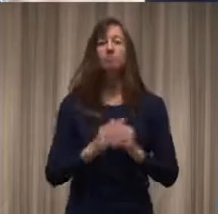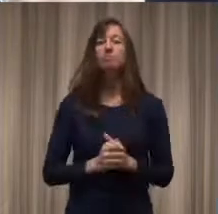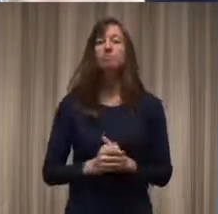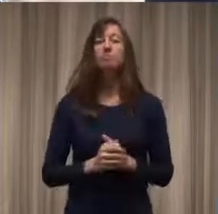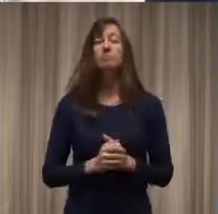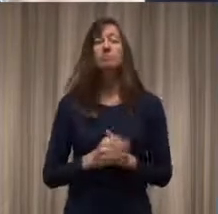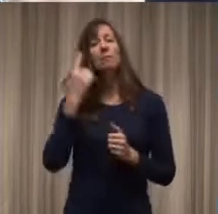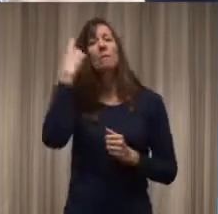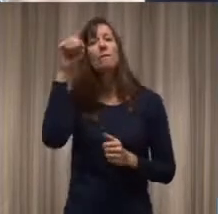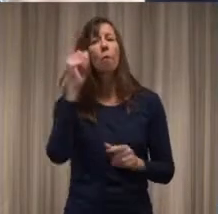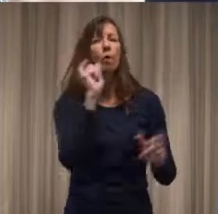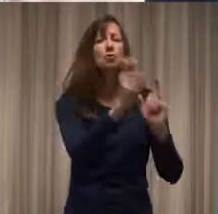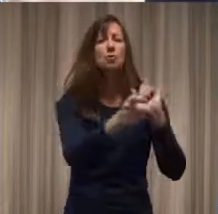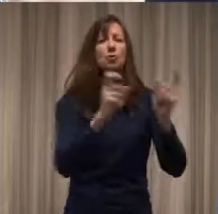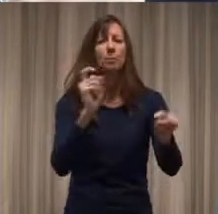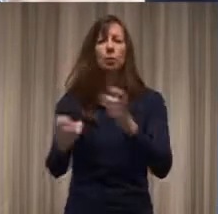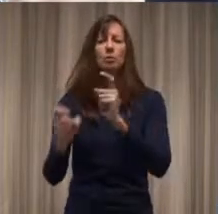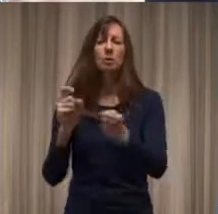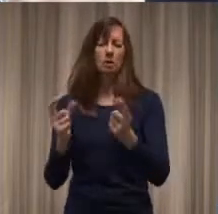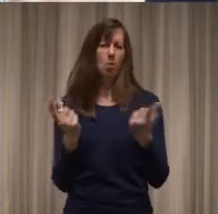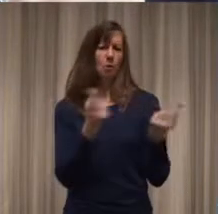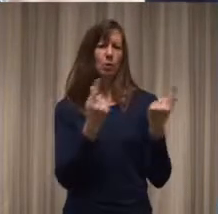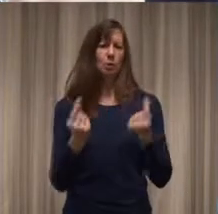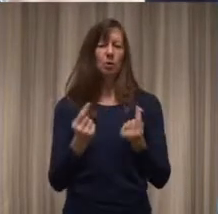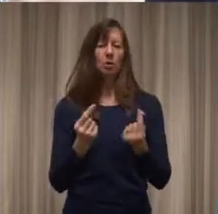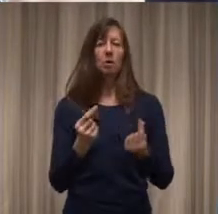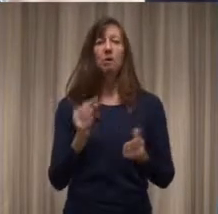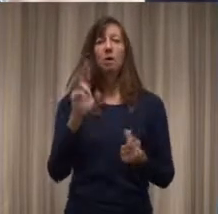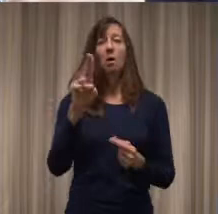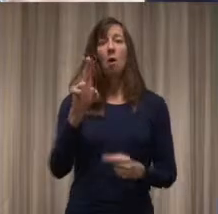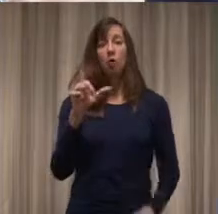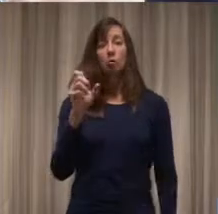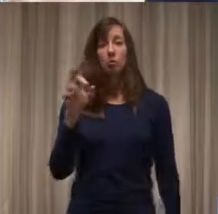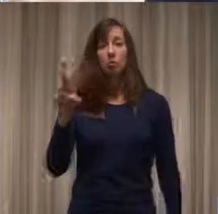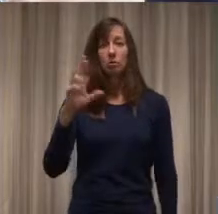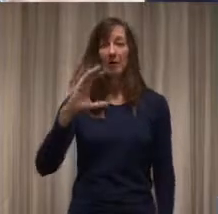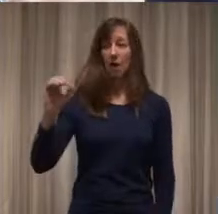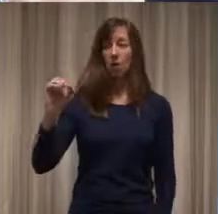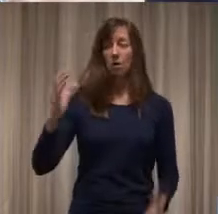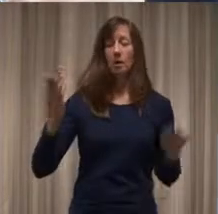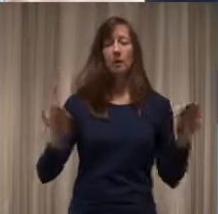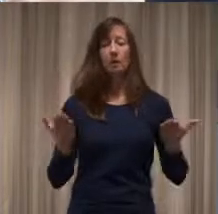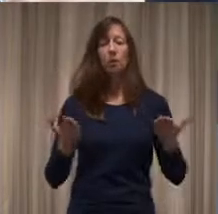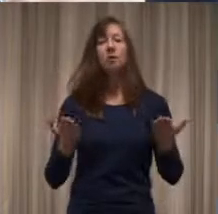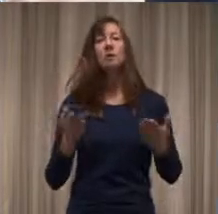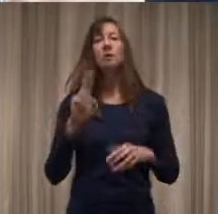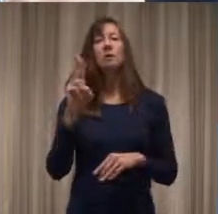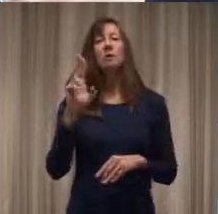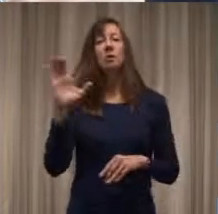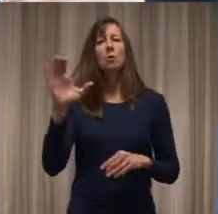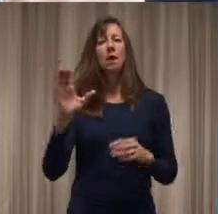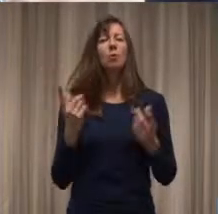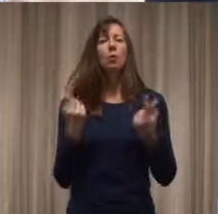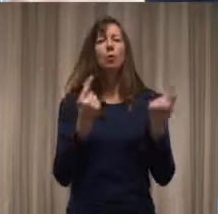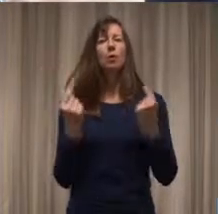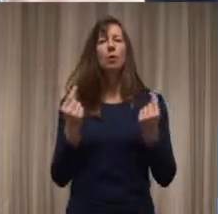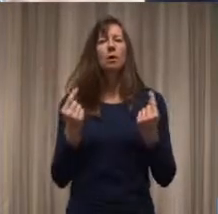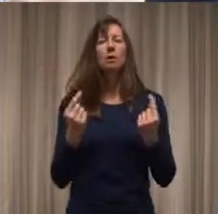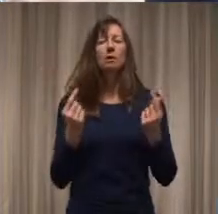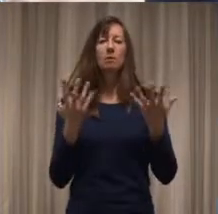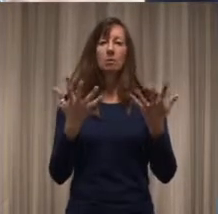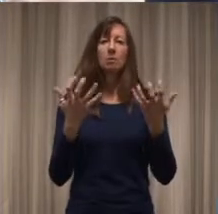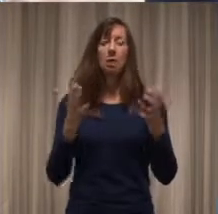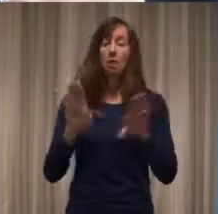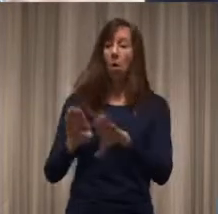as a county, I think we're really leaning forward and leading here, opening our first point of